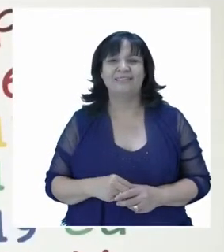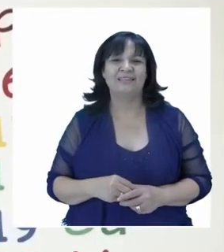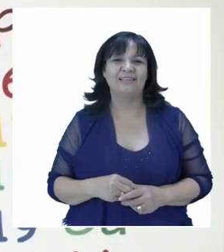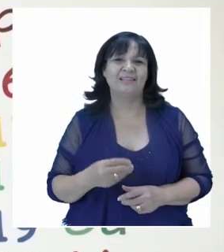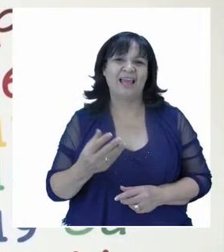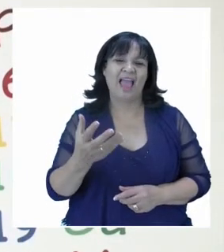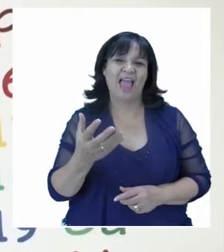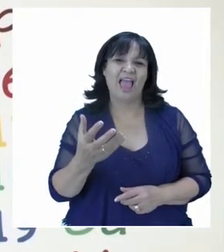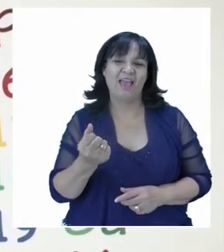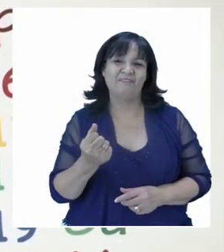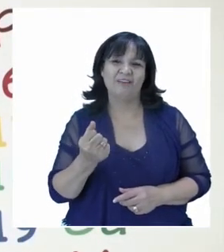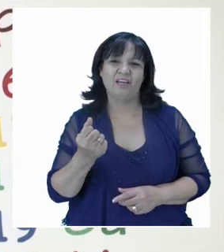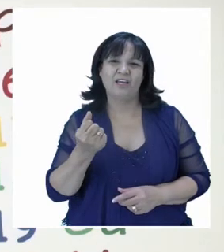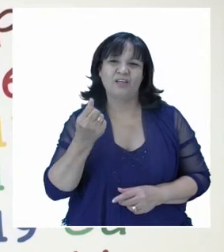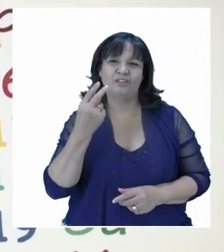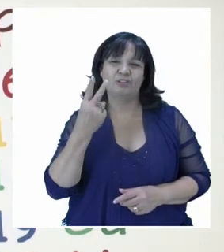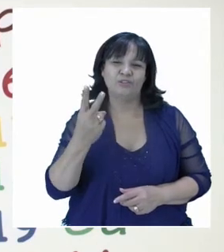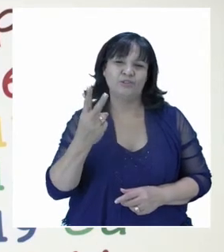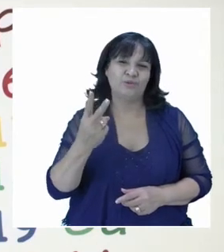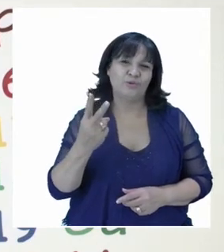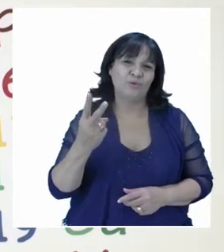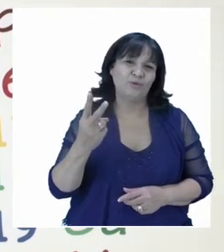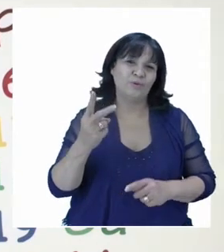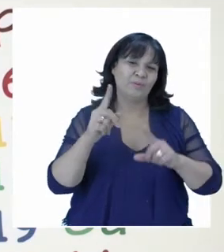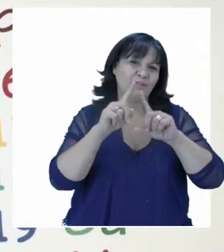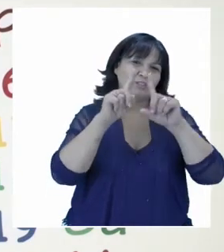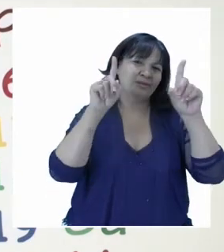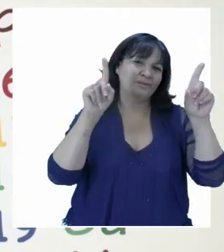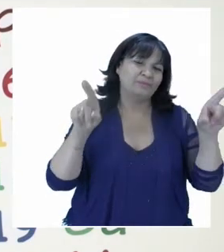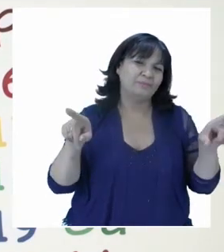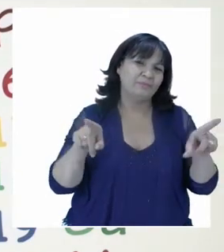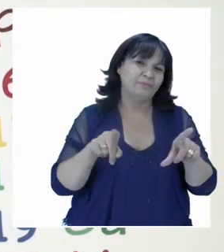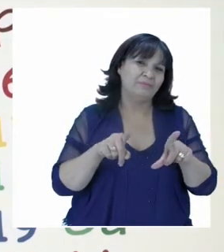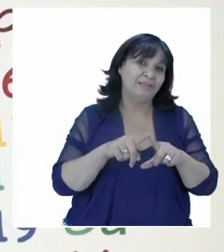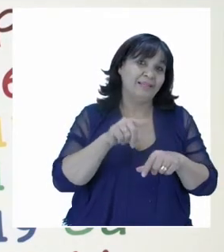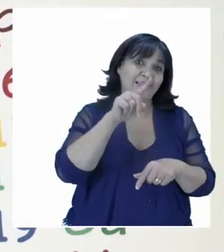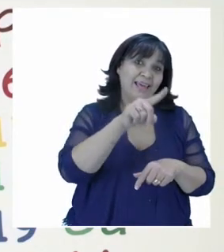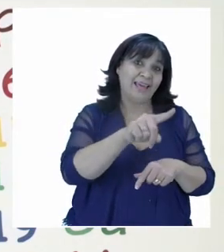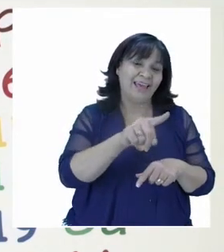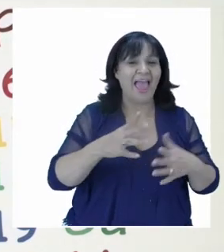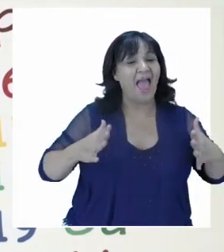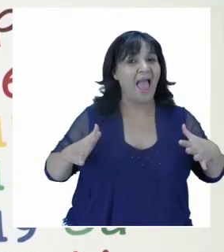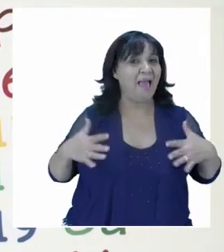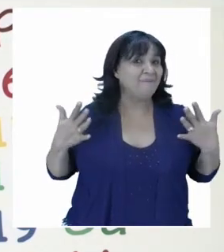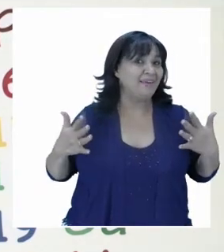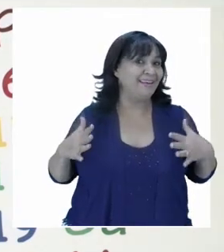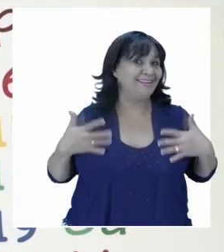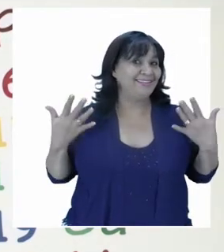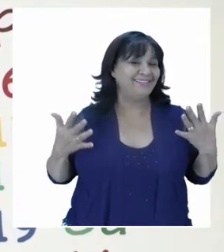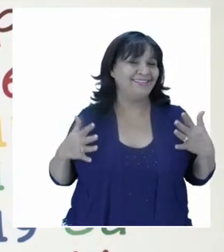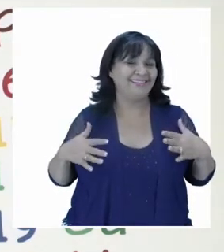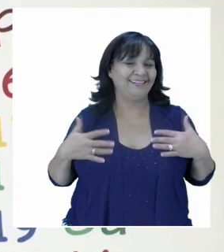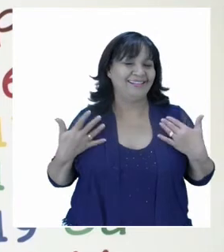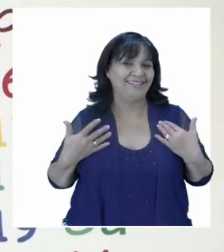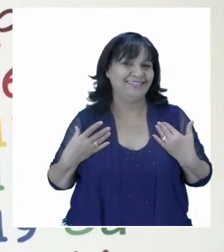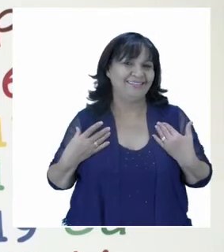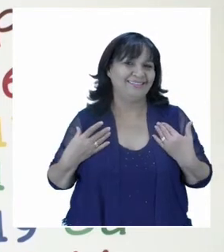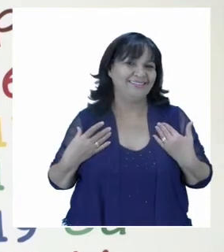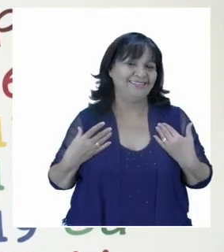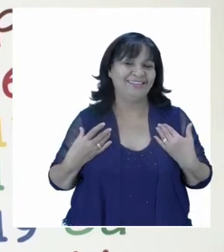2 picture faces that show when someone is happy. You can see that they have